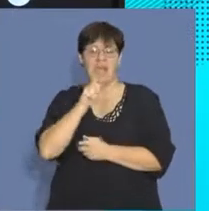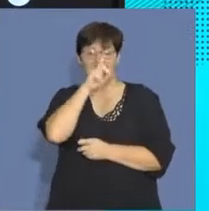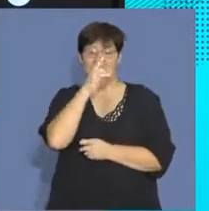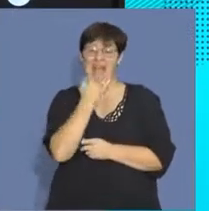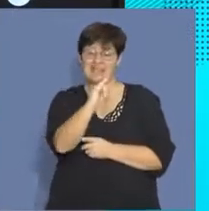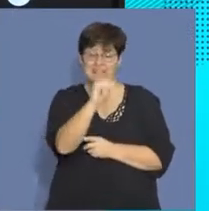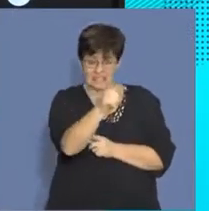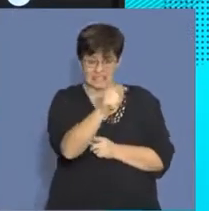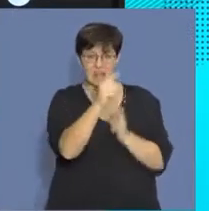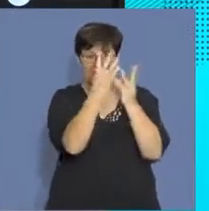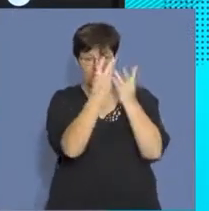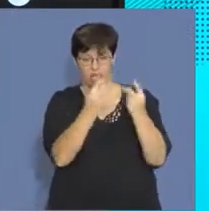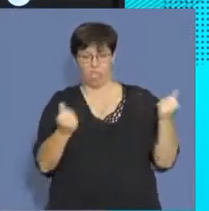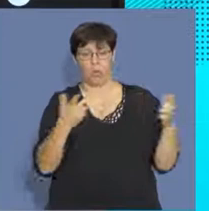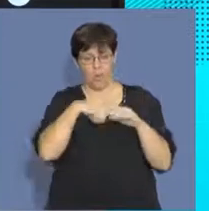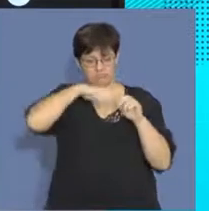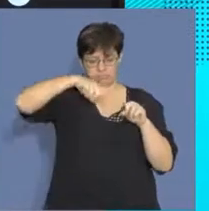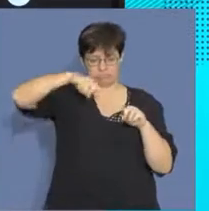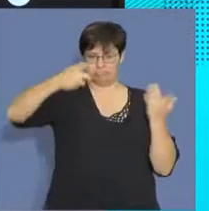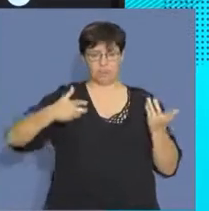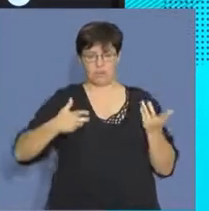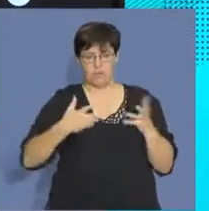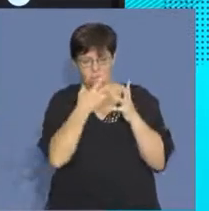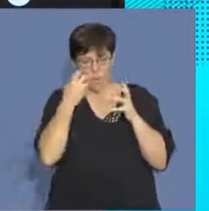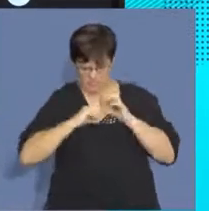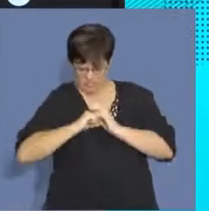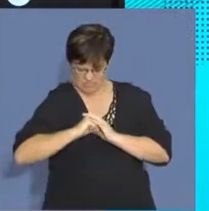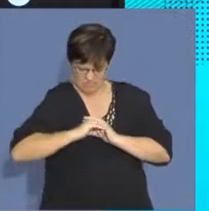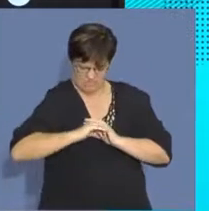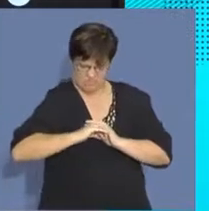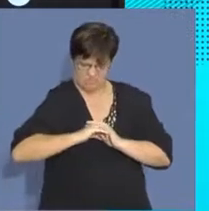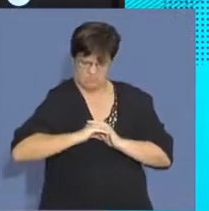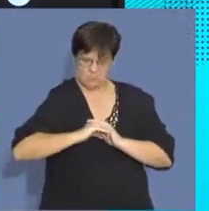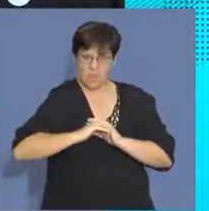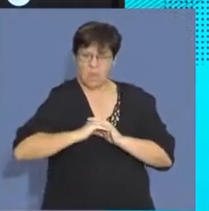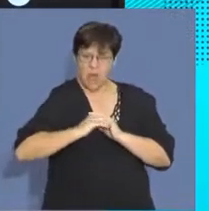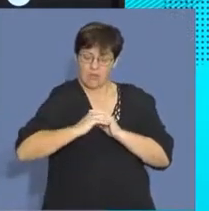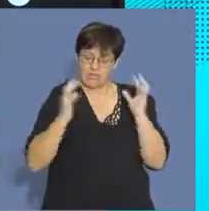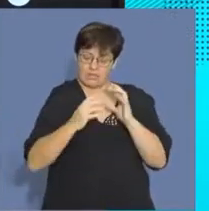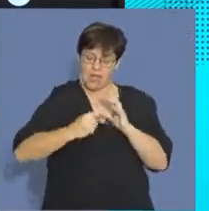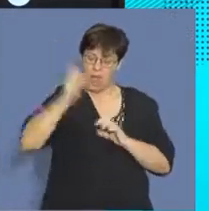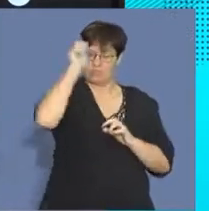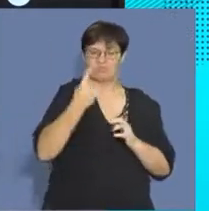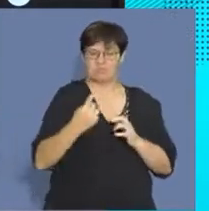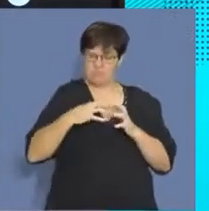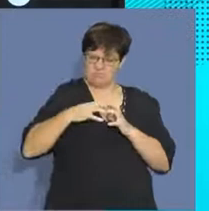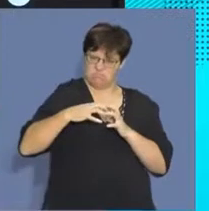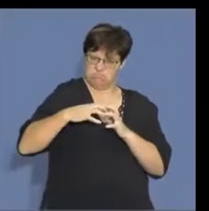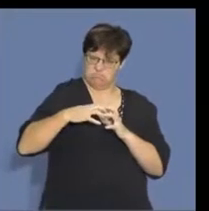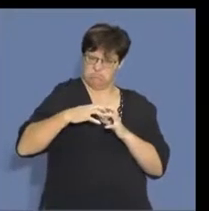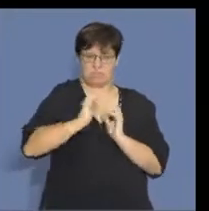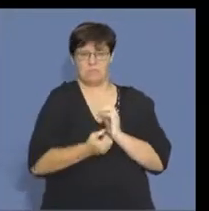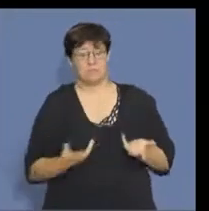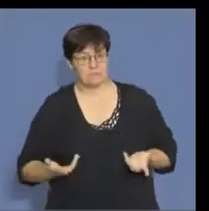ice caps and increased sea levels, as well as drastic temperature changes or climate changes on Earth.